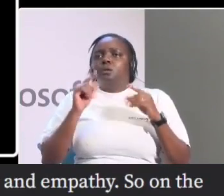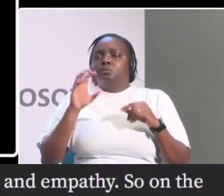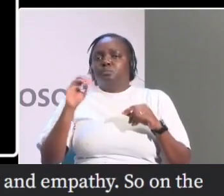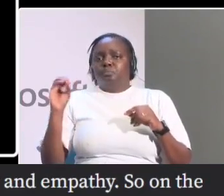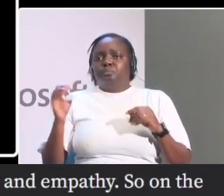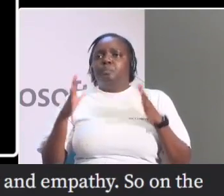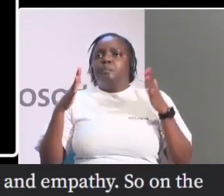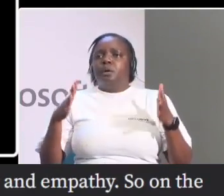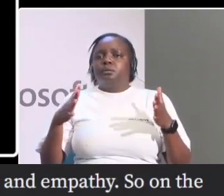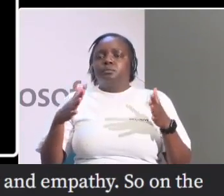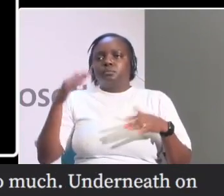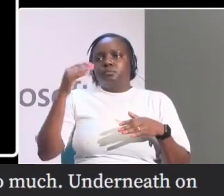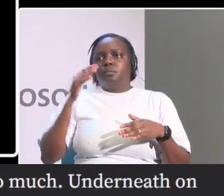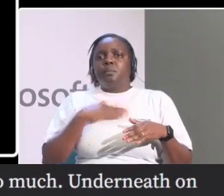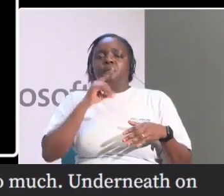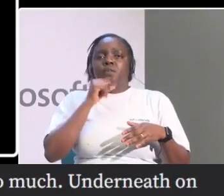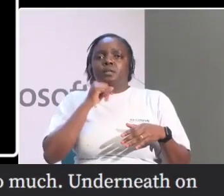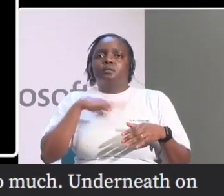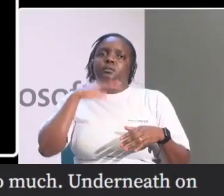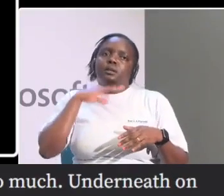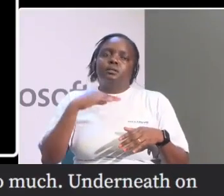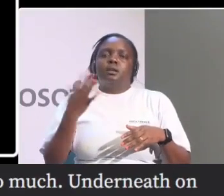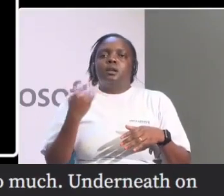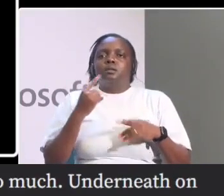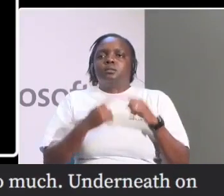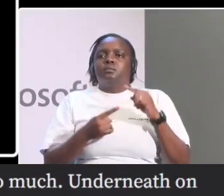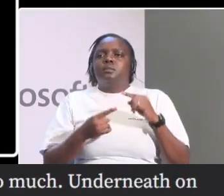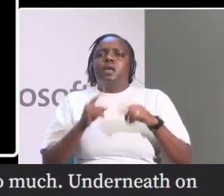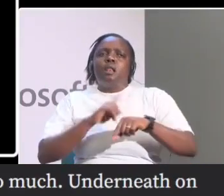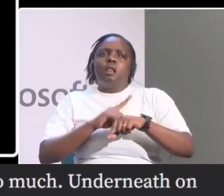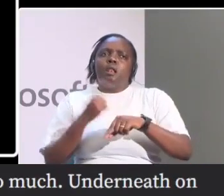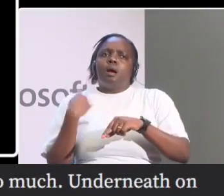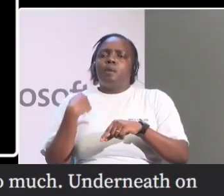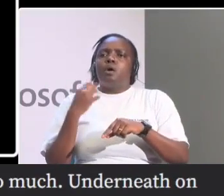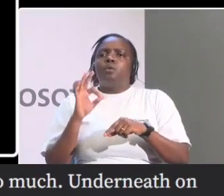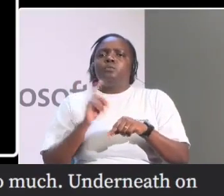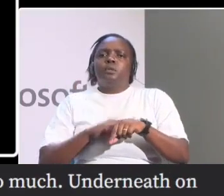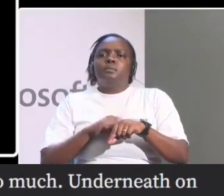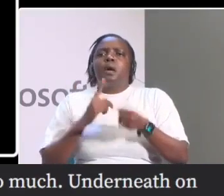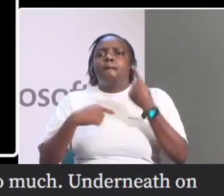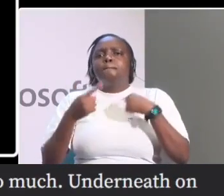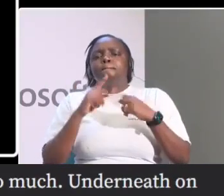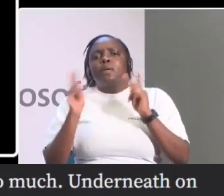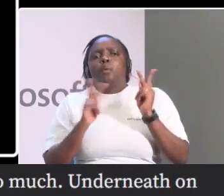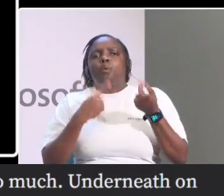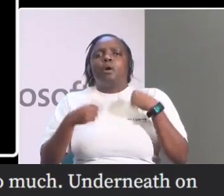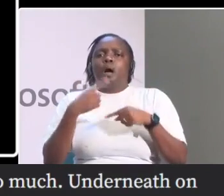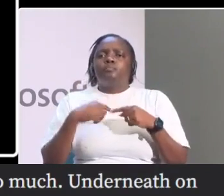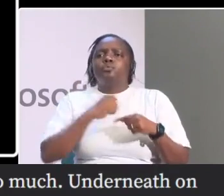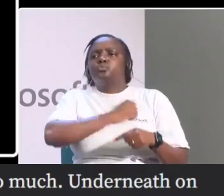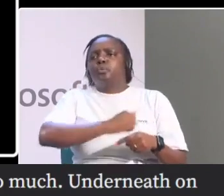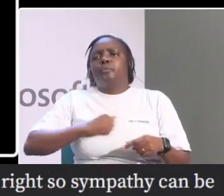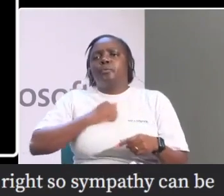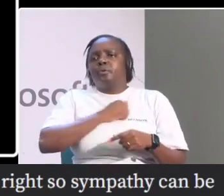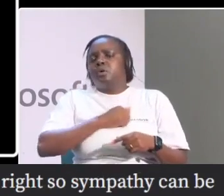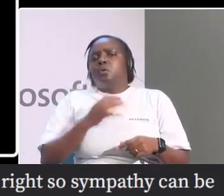and the amount of times people kept on coming up and saying, "I'm sorry, I knew you since you were a baby."